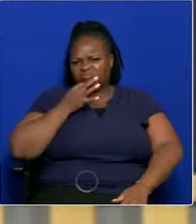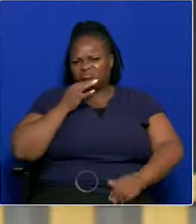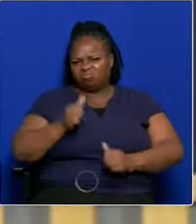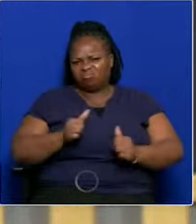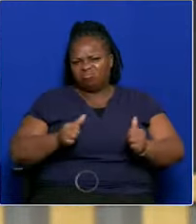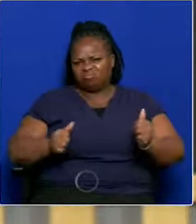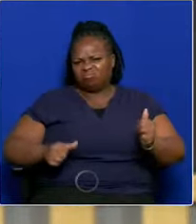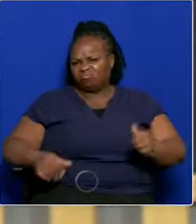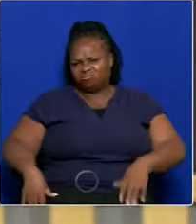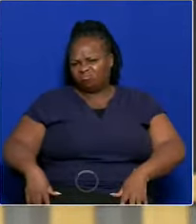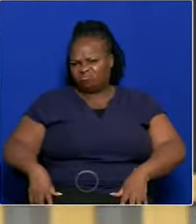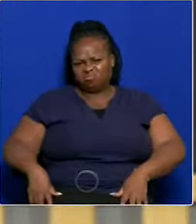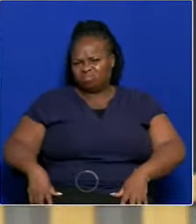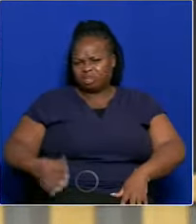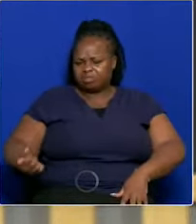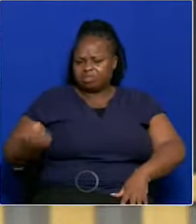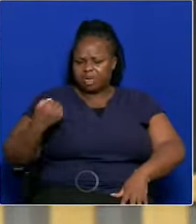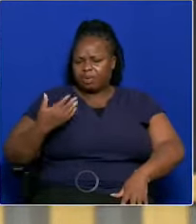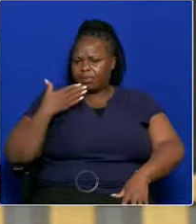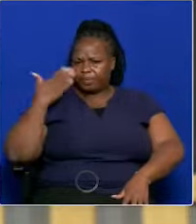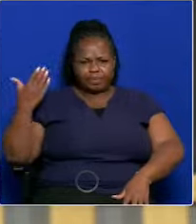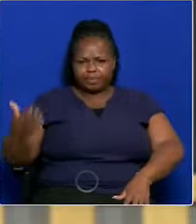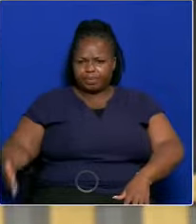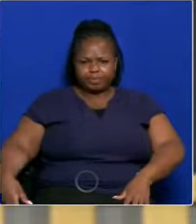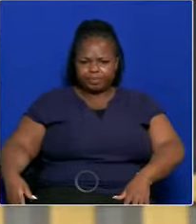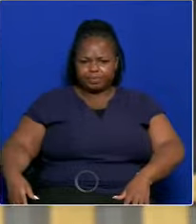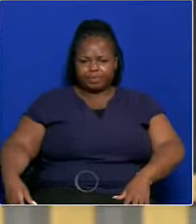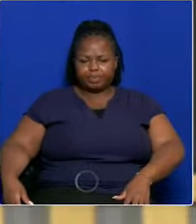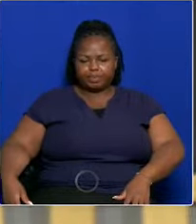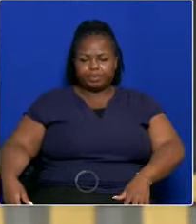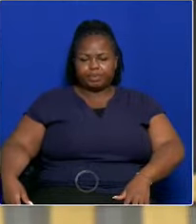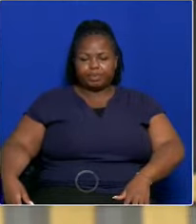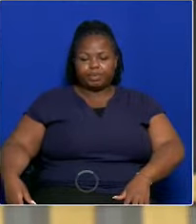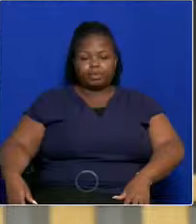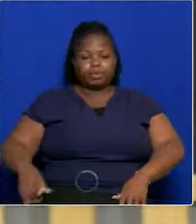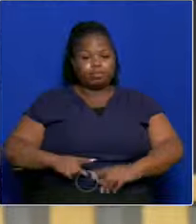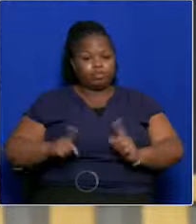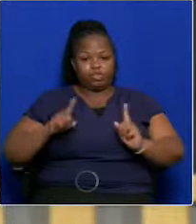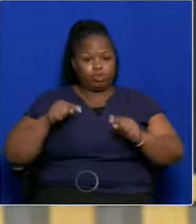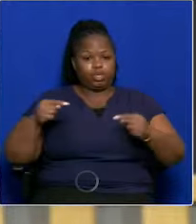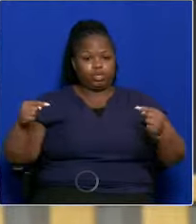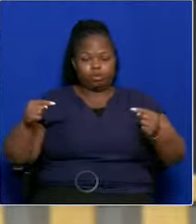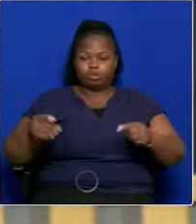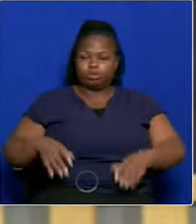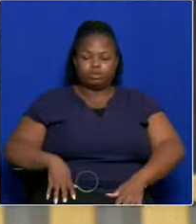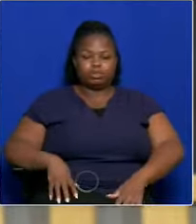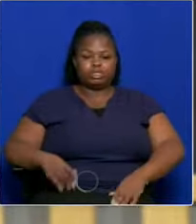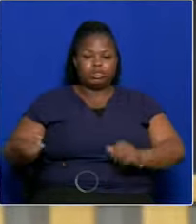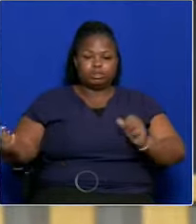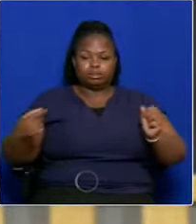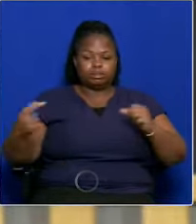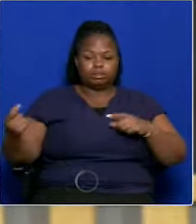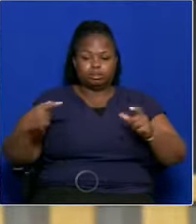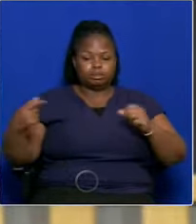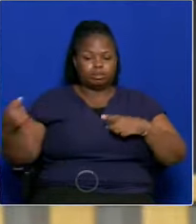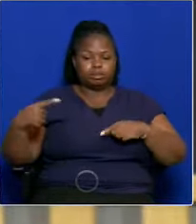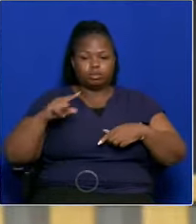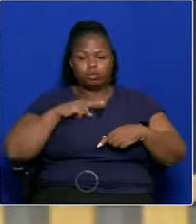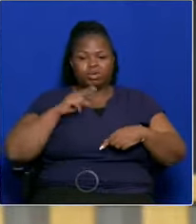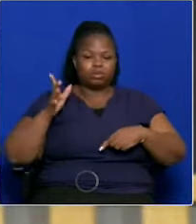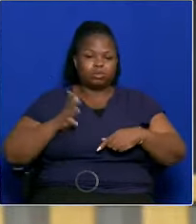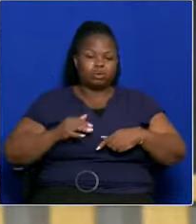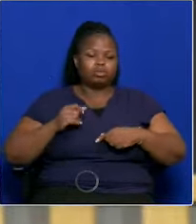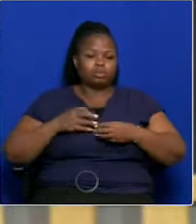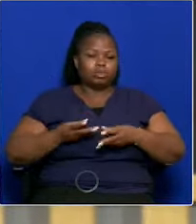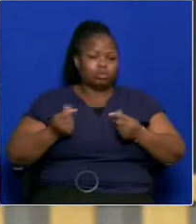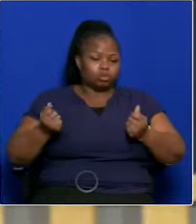no power to deal with anything, yes, so you could not have been exchanging these with him on that basis. It may have